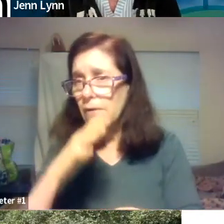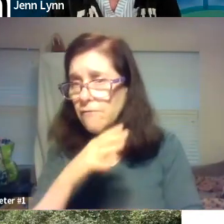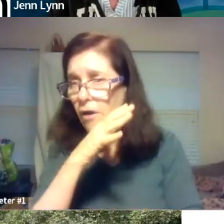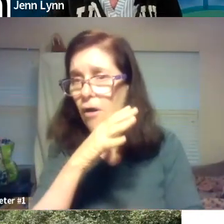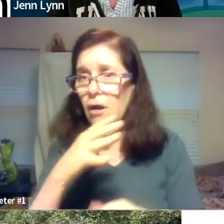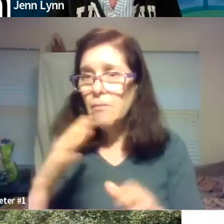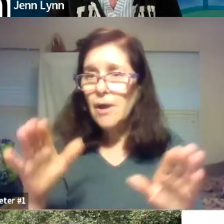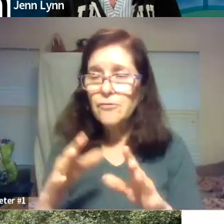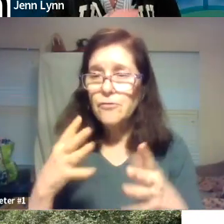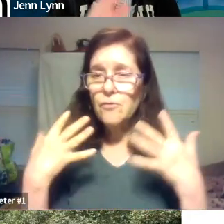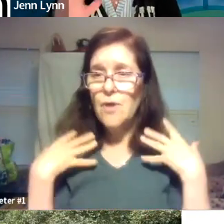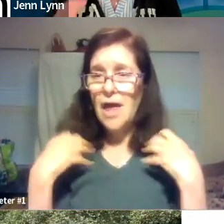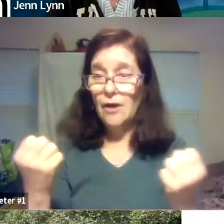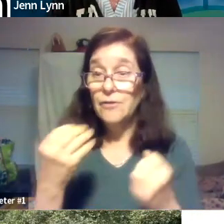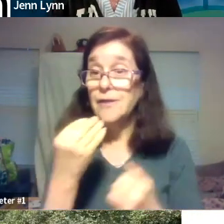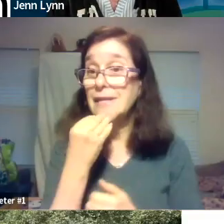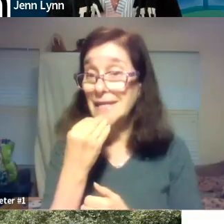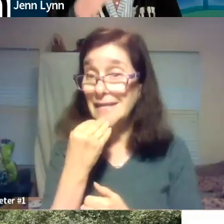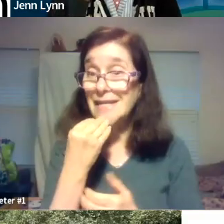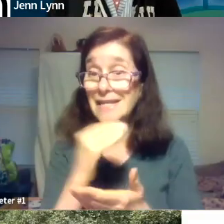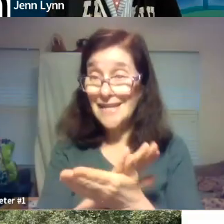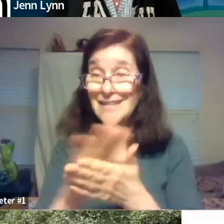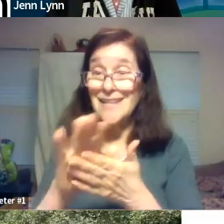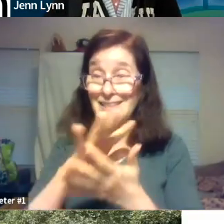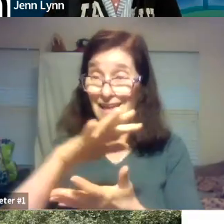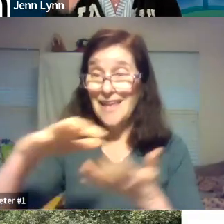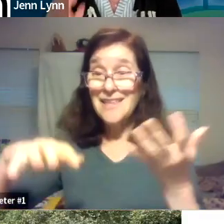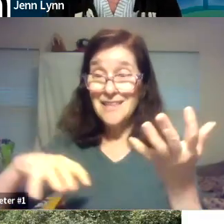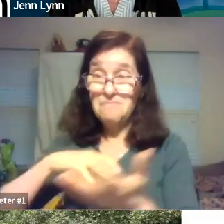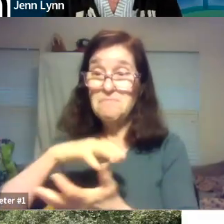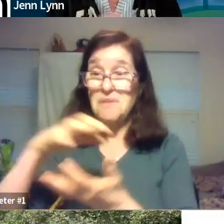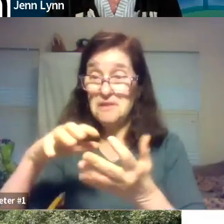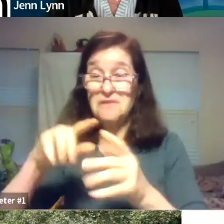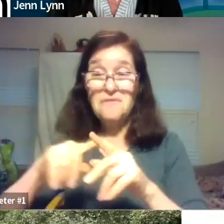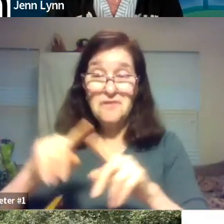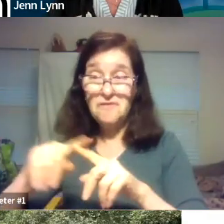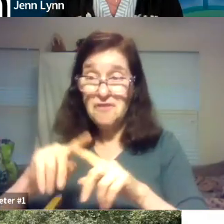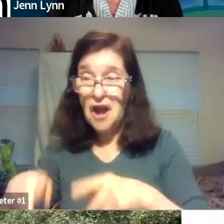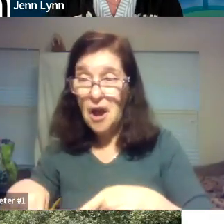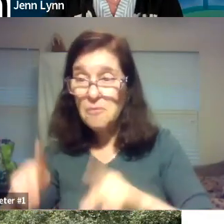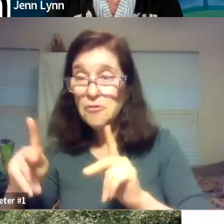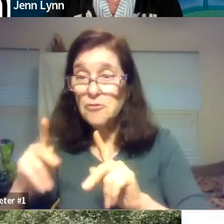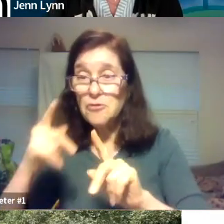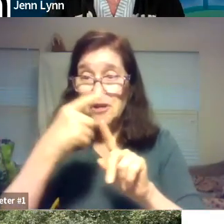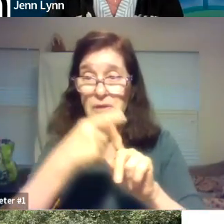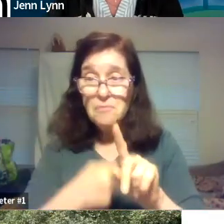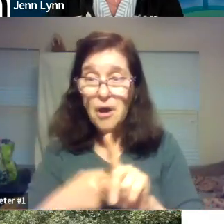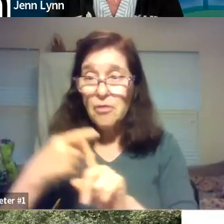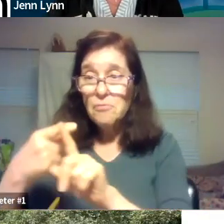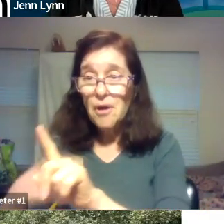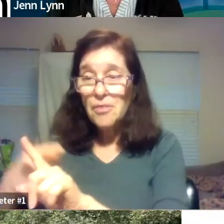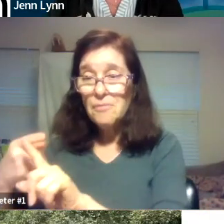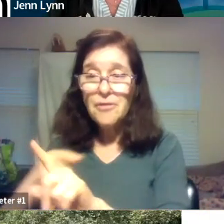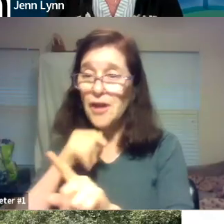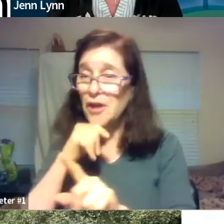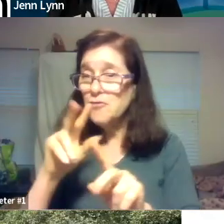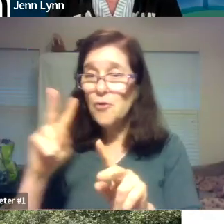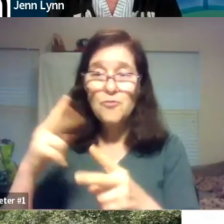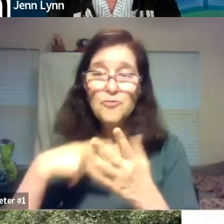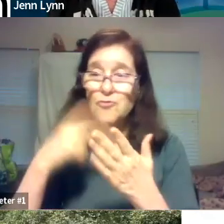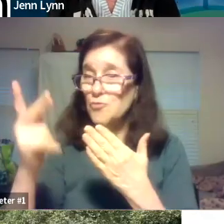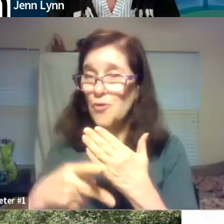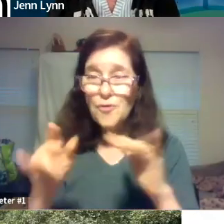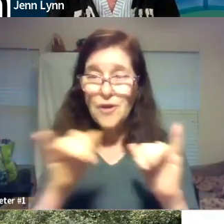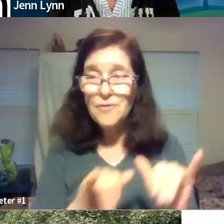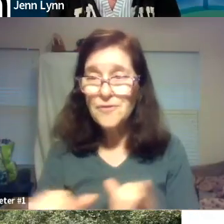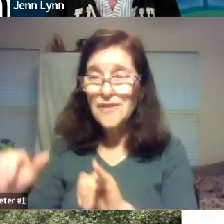healthy eating. So it's a nice mix of all these opportunities from month to month, and no two programs are the same as far